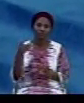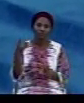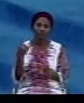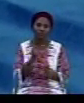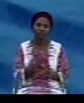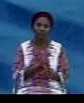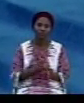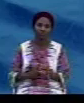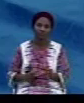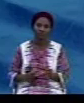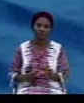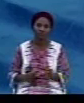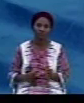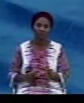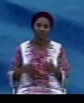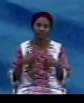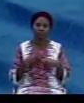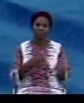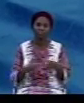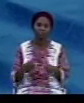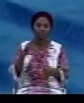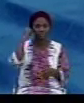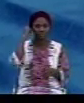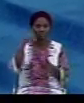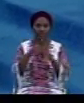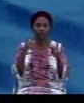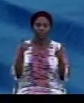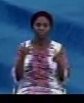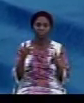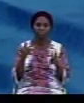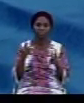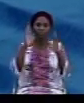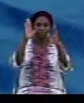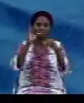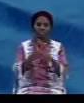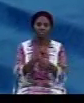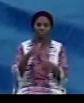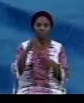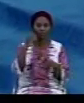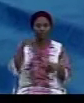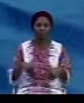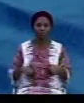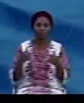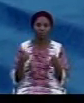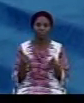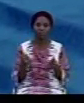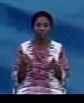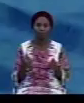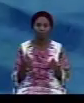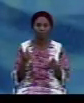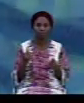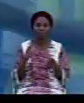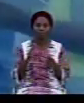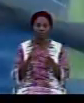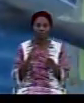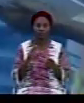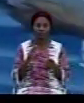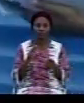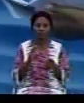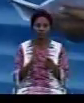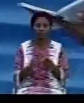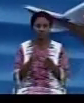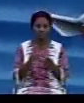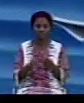done the greatest miracle in his life and is here to testify to the salvation of his soul. Please, Mr. Kamoru